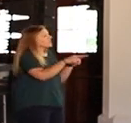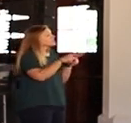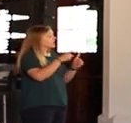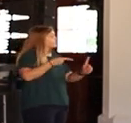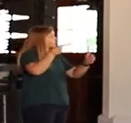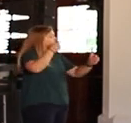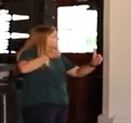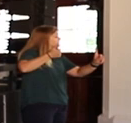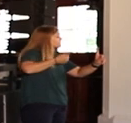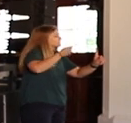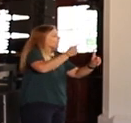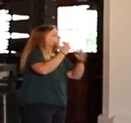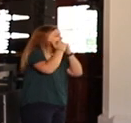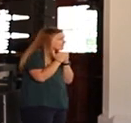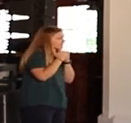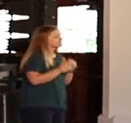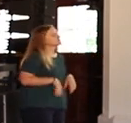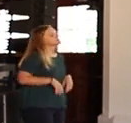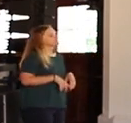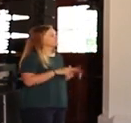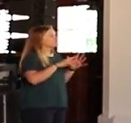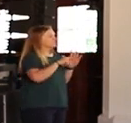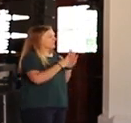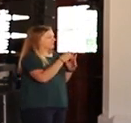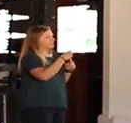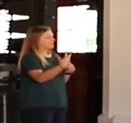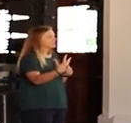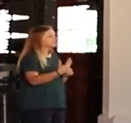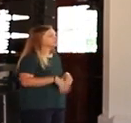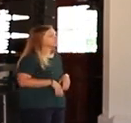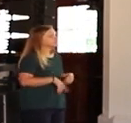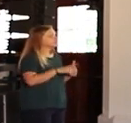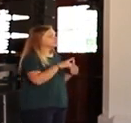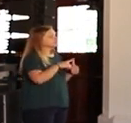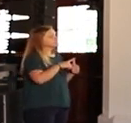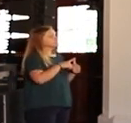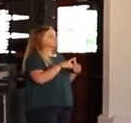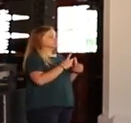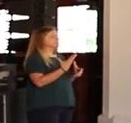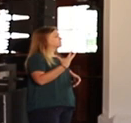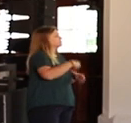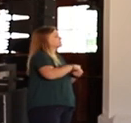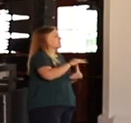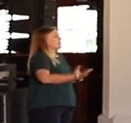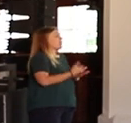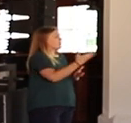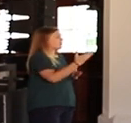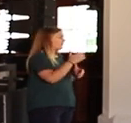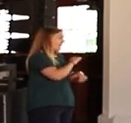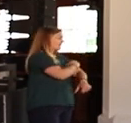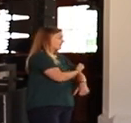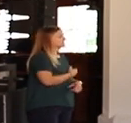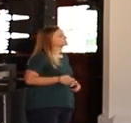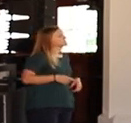love. So let me flesh out what I mean by those. So let me visit them. Go all in. Whatever